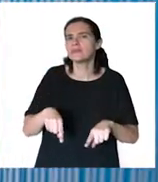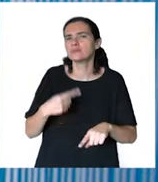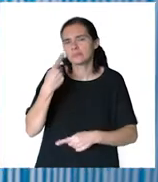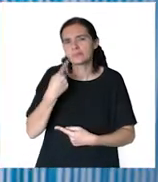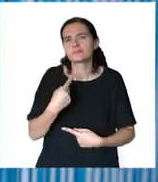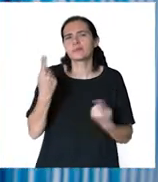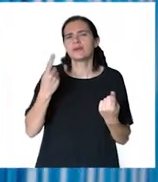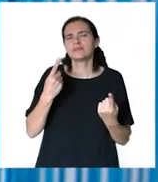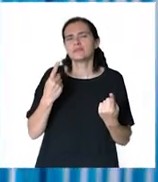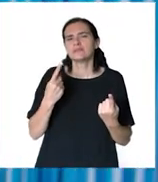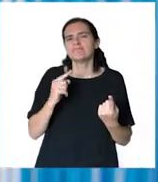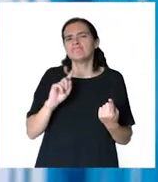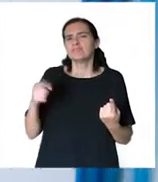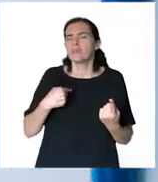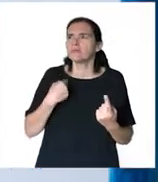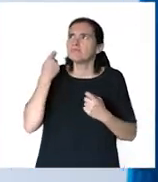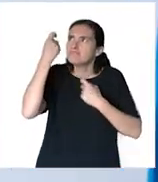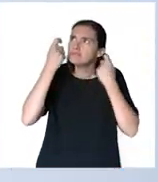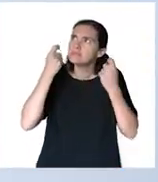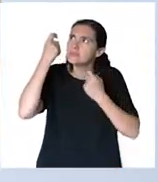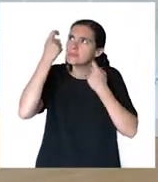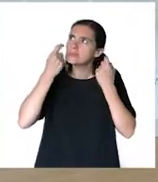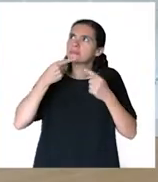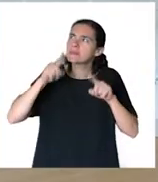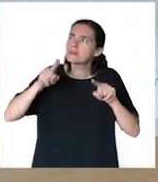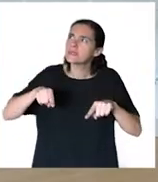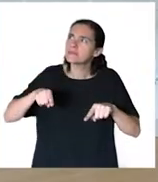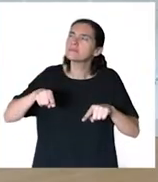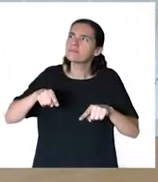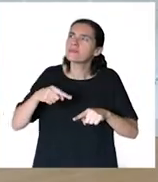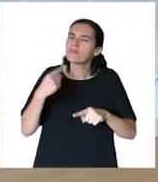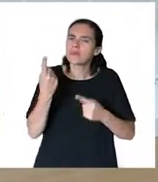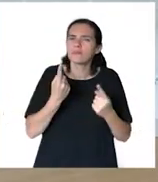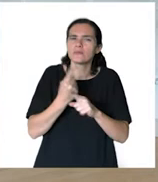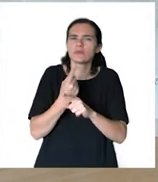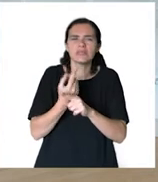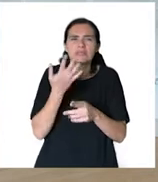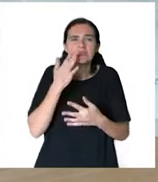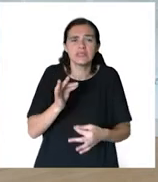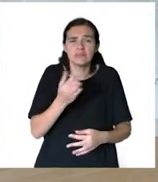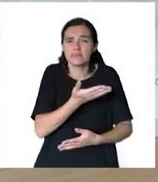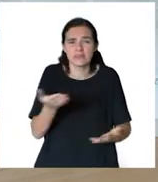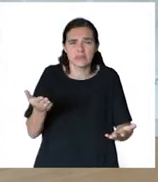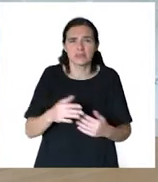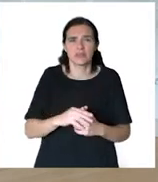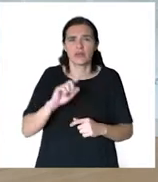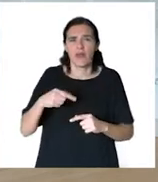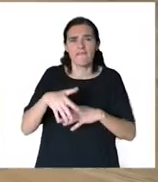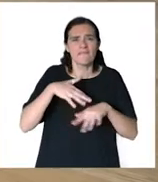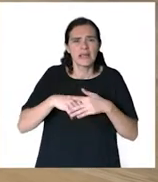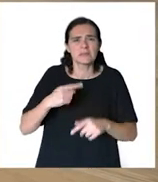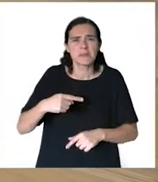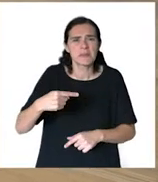us to rethink something which is very, very simple, that we do every